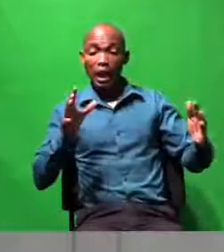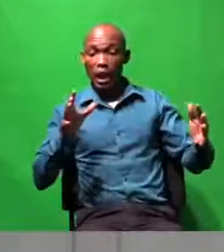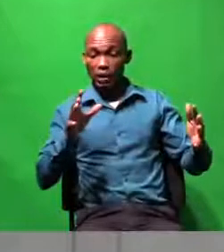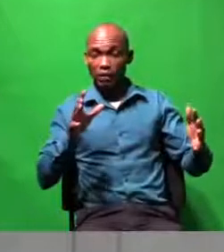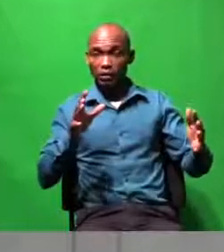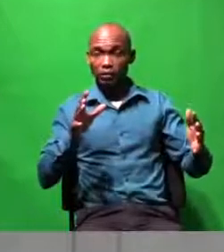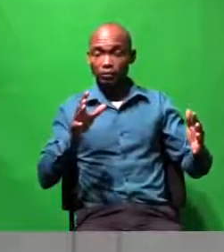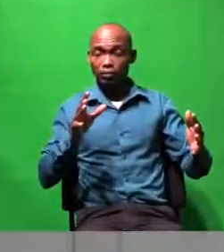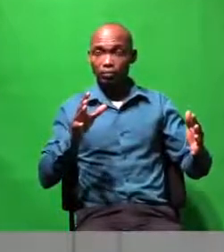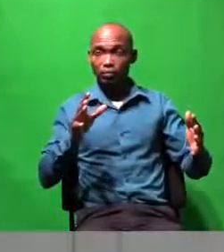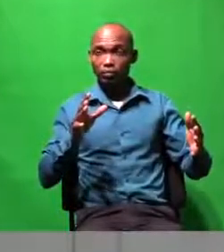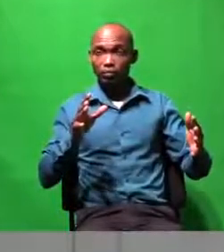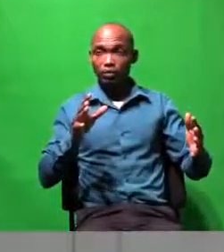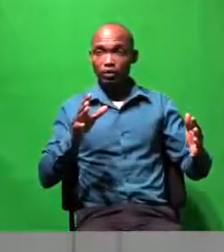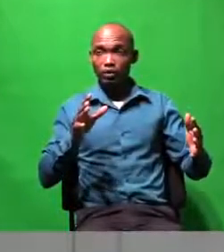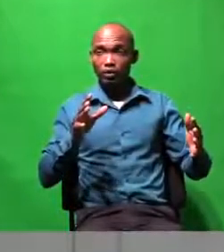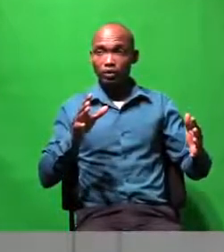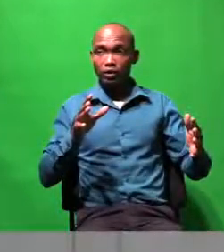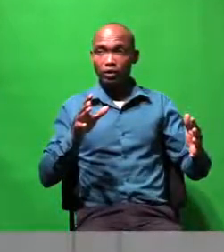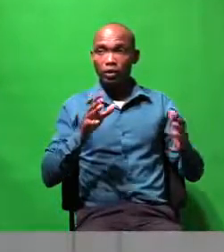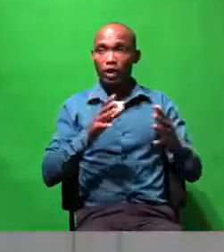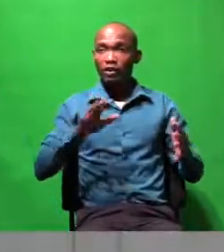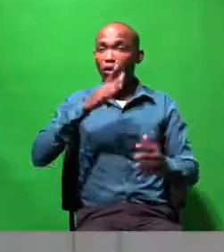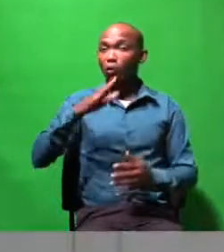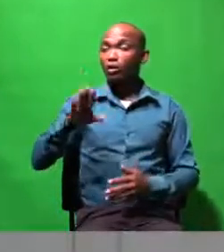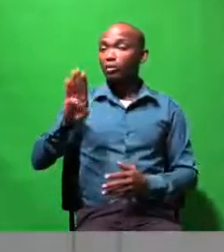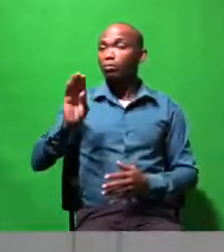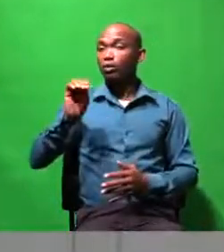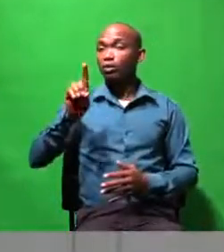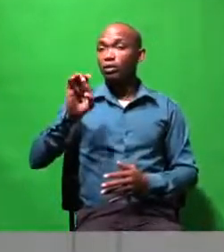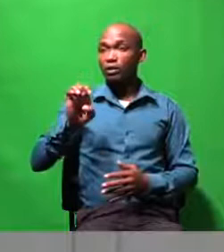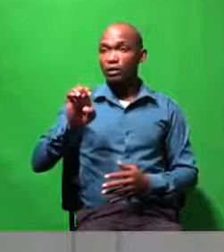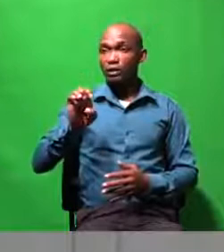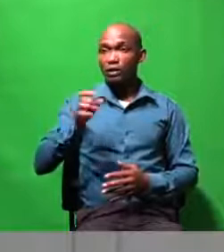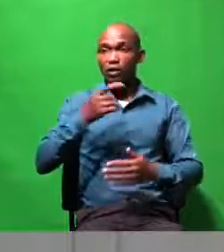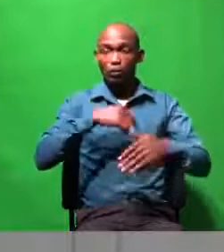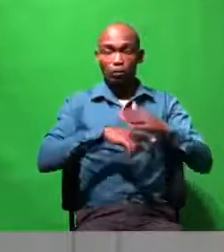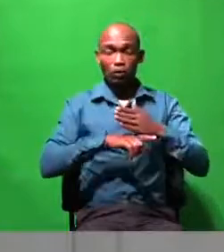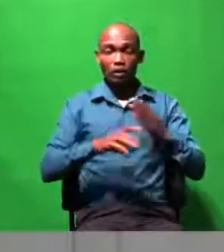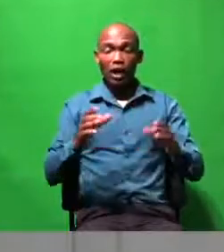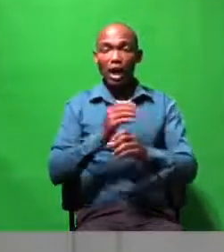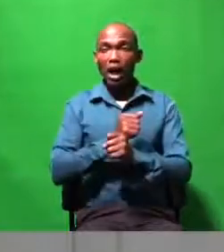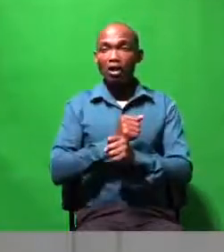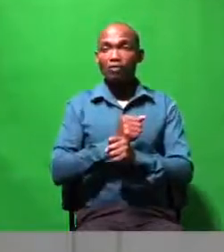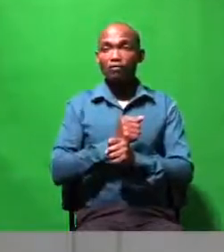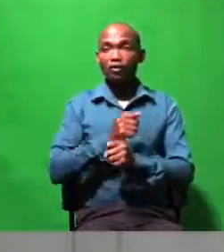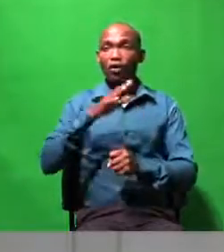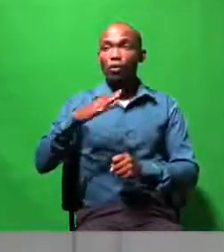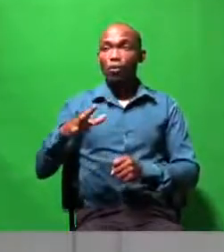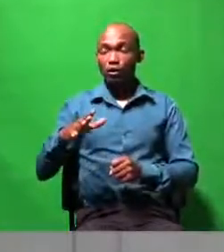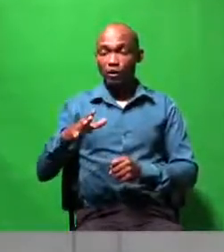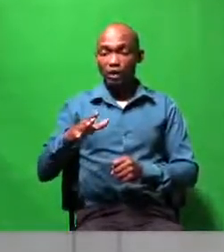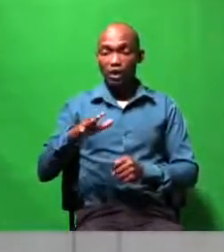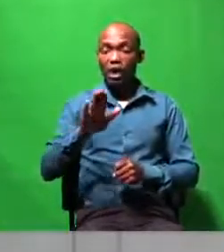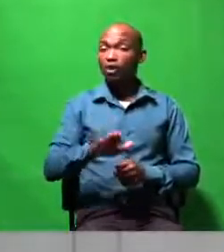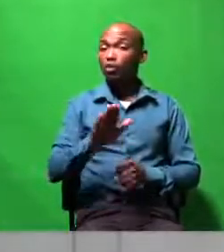bodies which have water, and that water having a salinity. When we say salinity,